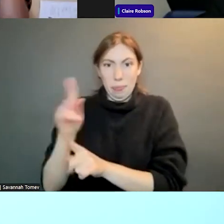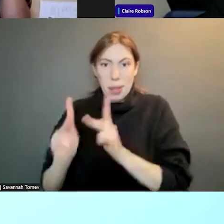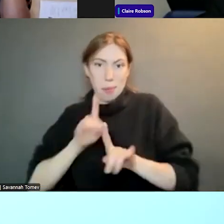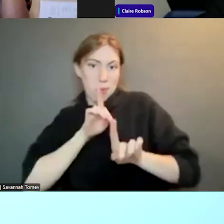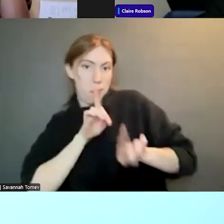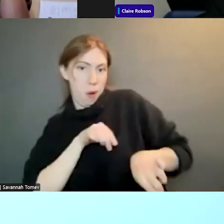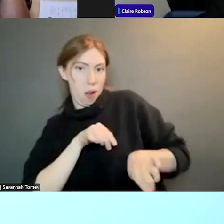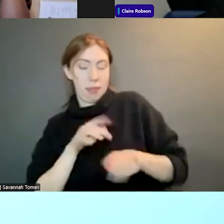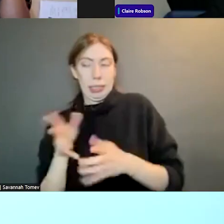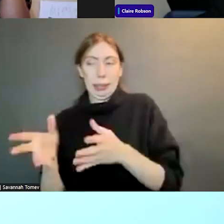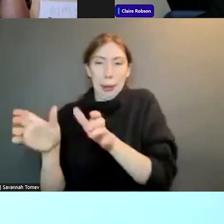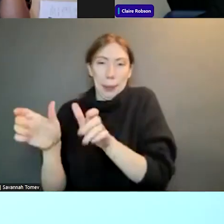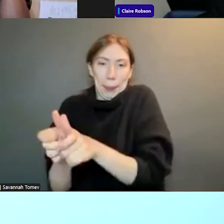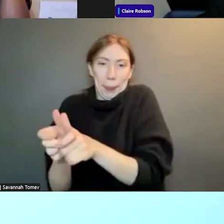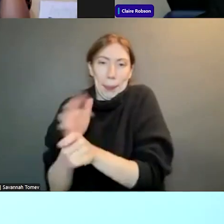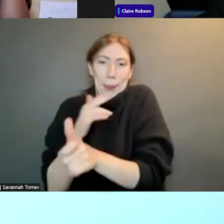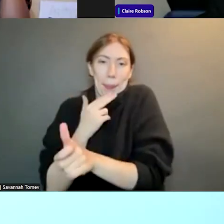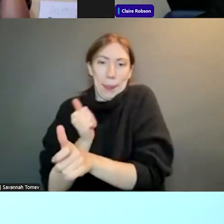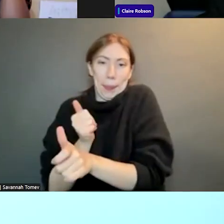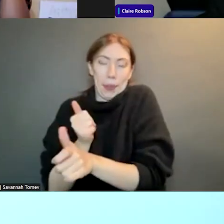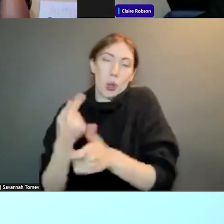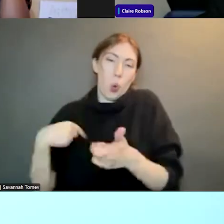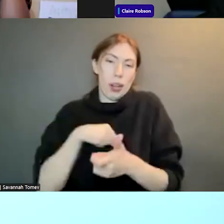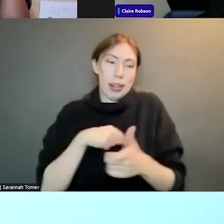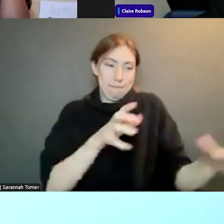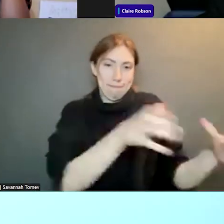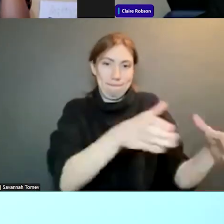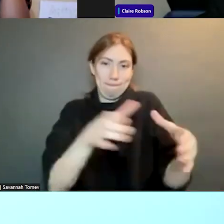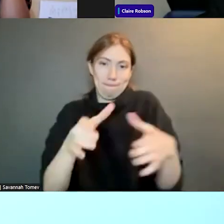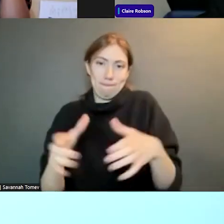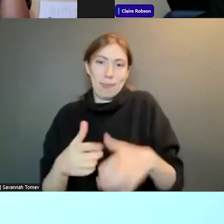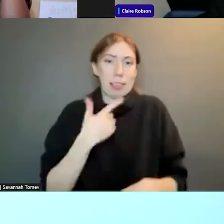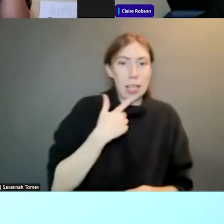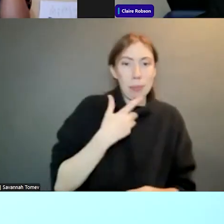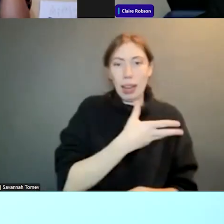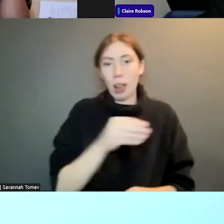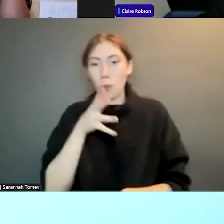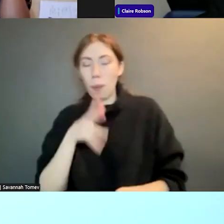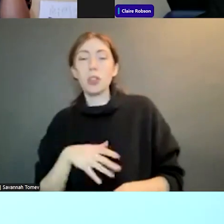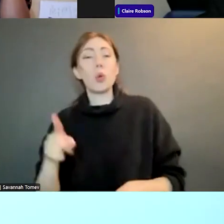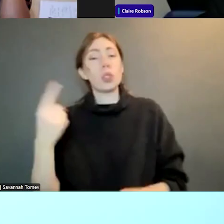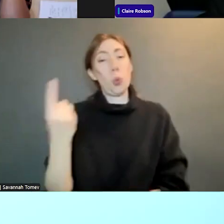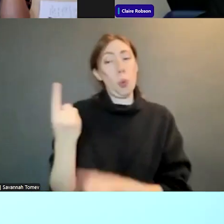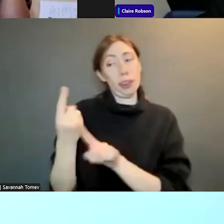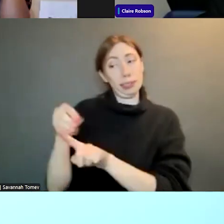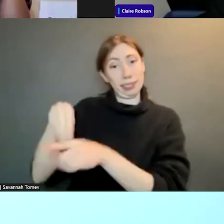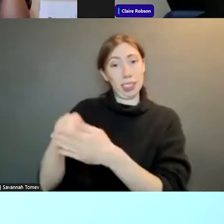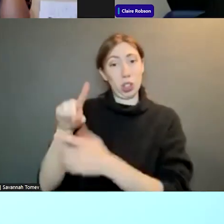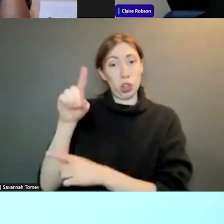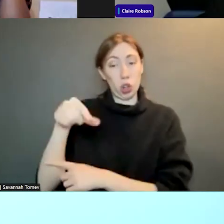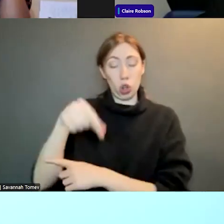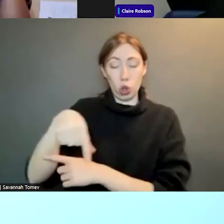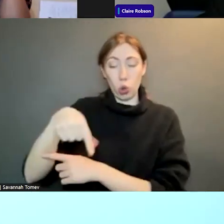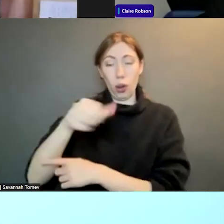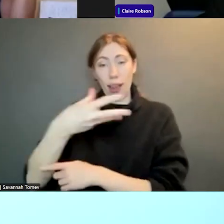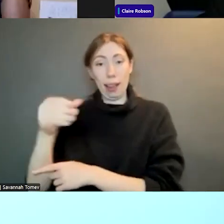lesbian and women together, I think you said. So someone's just asking if there's data specifically looking at trans and non-binary